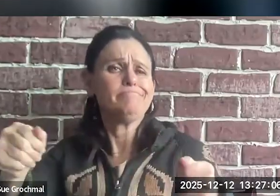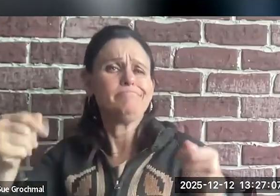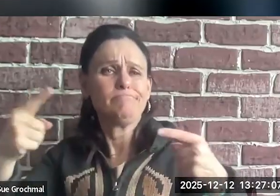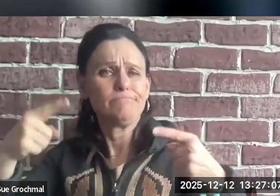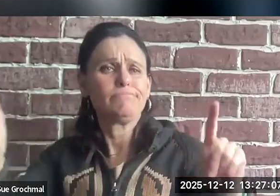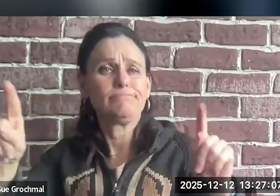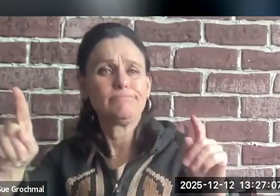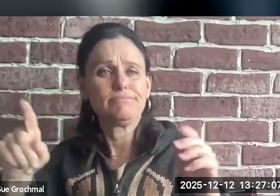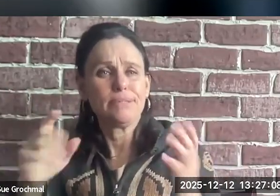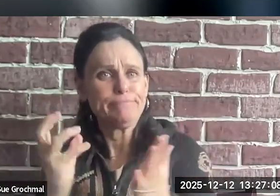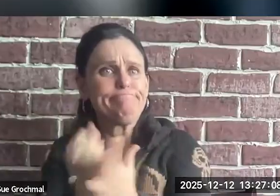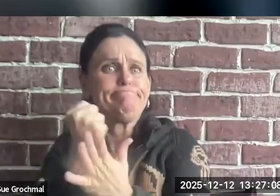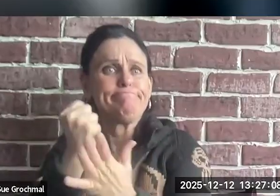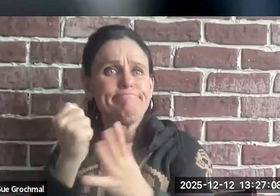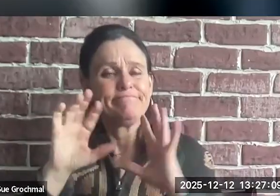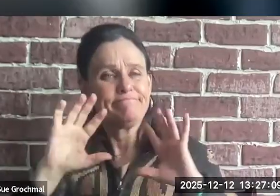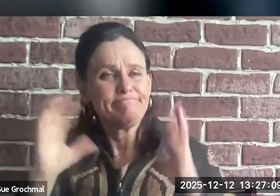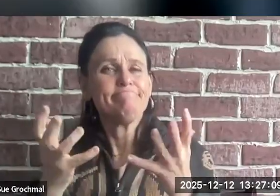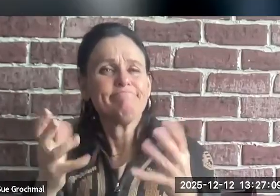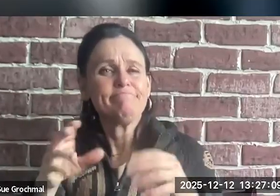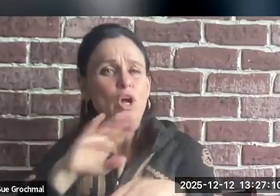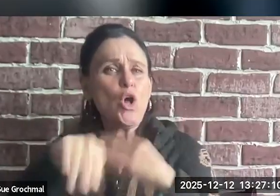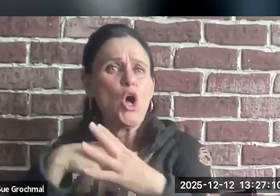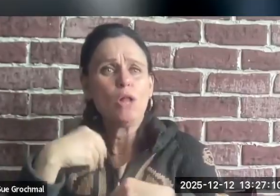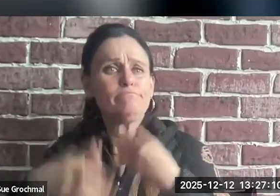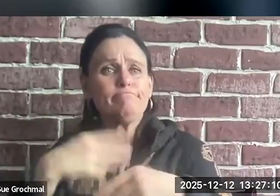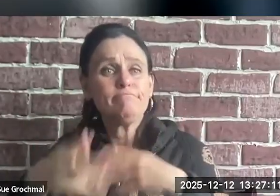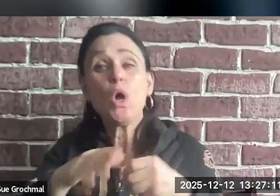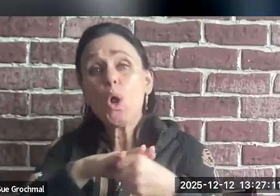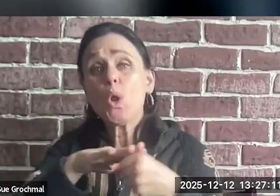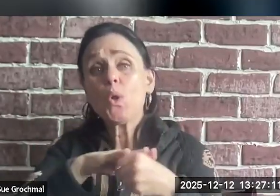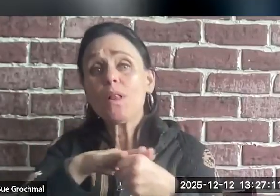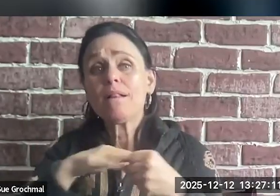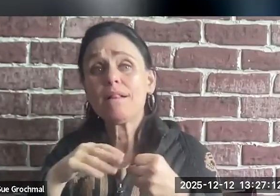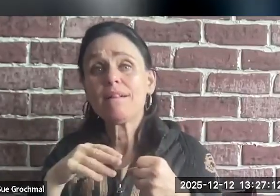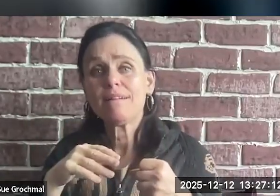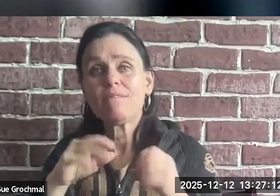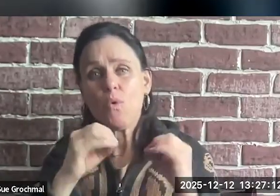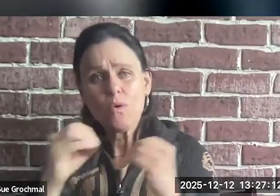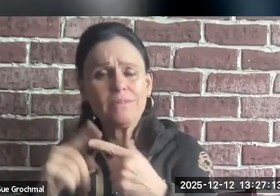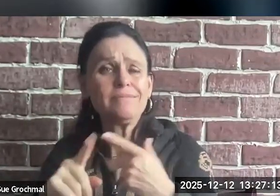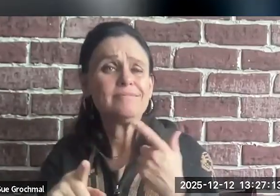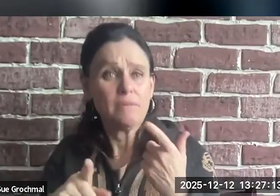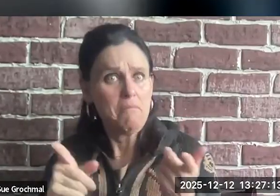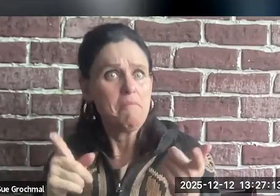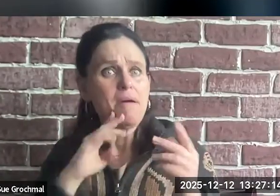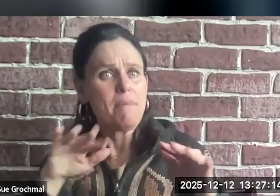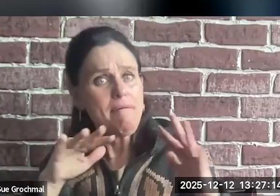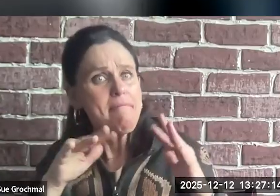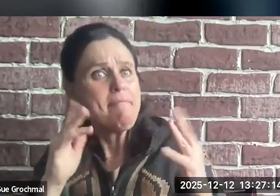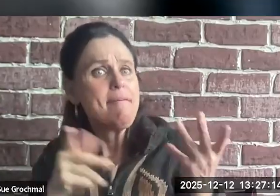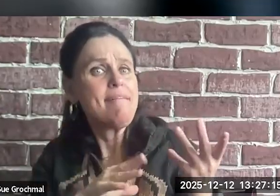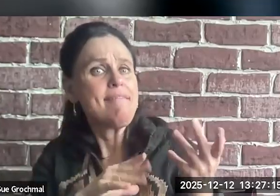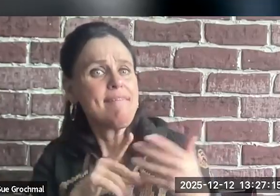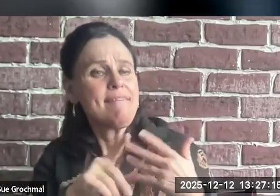So engagement rather with local organizations gives credibility to programs and projects and can provide